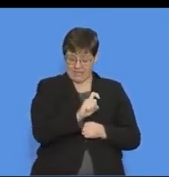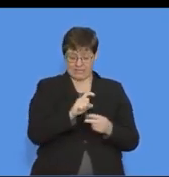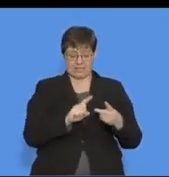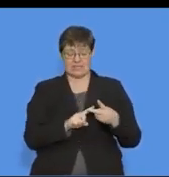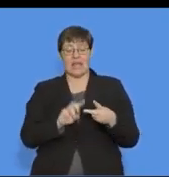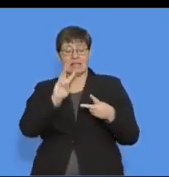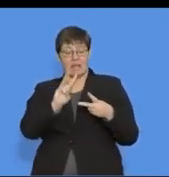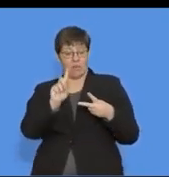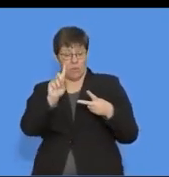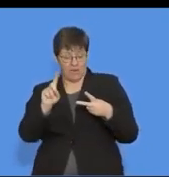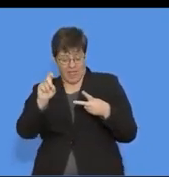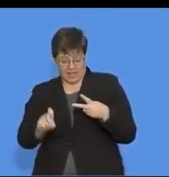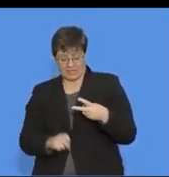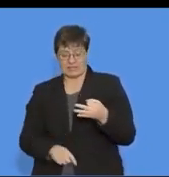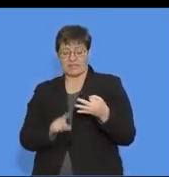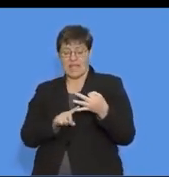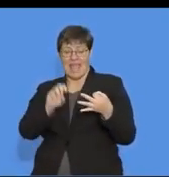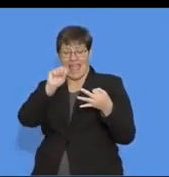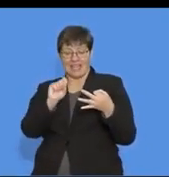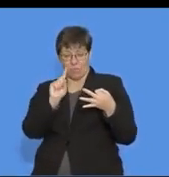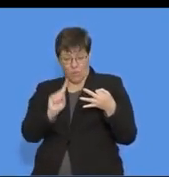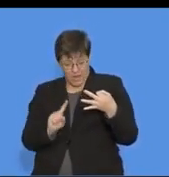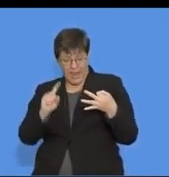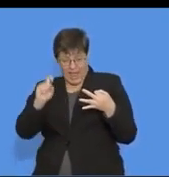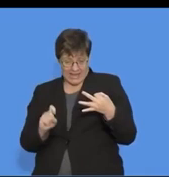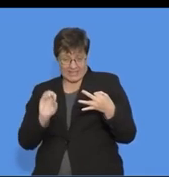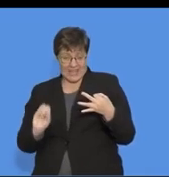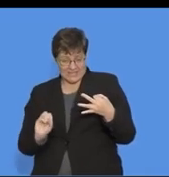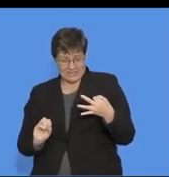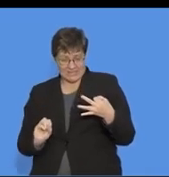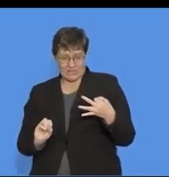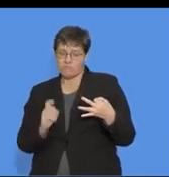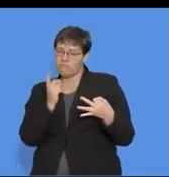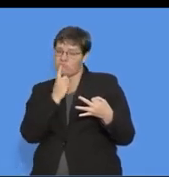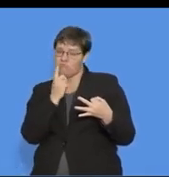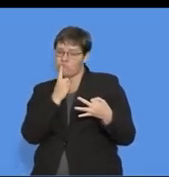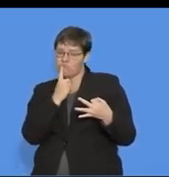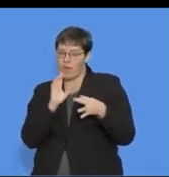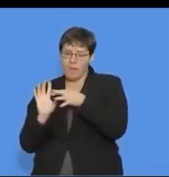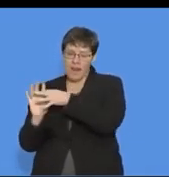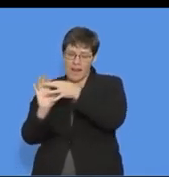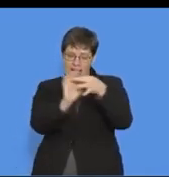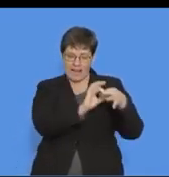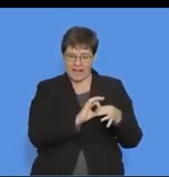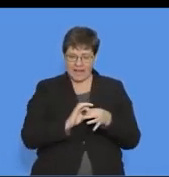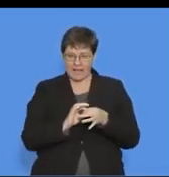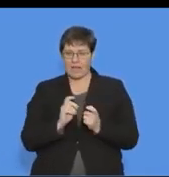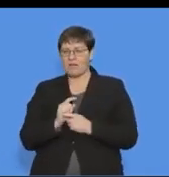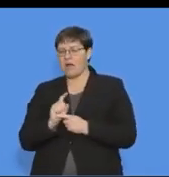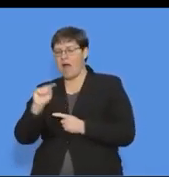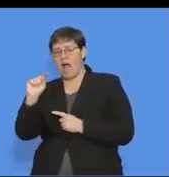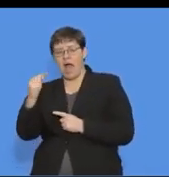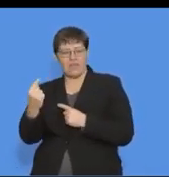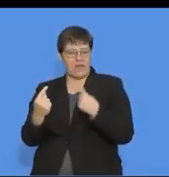as x, S1 as x as well, then I must try and link all of these to the other